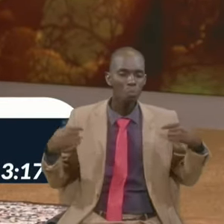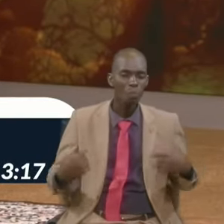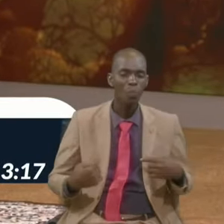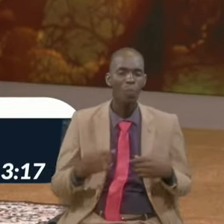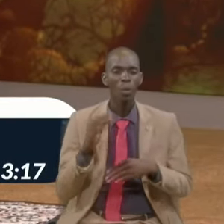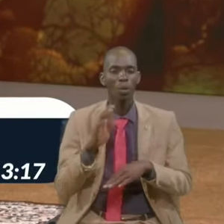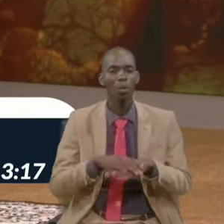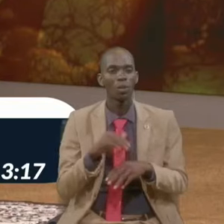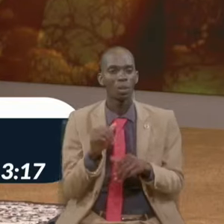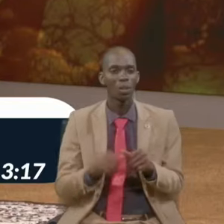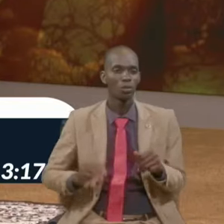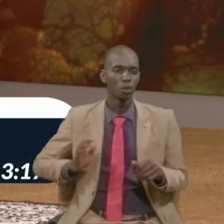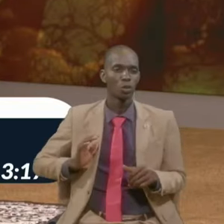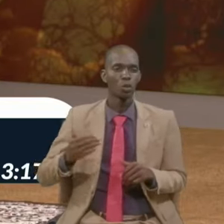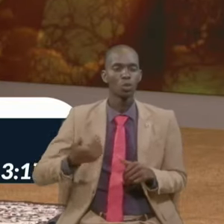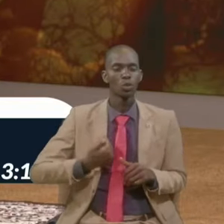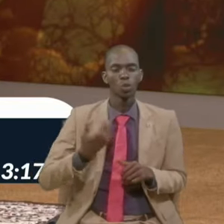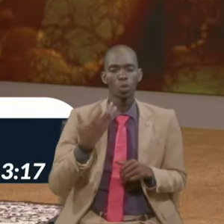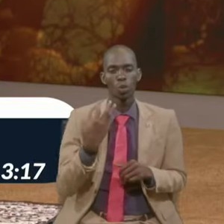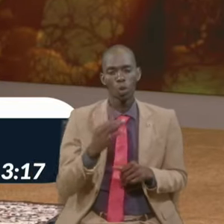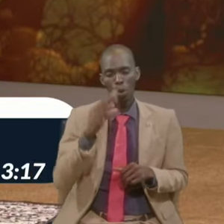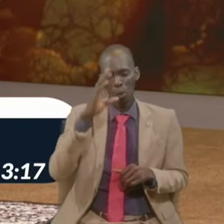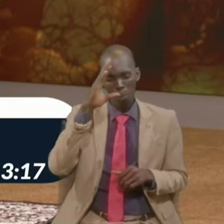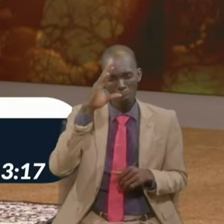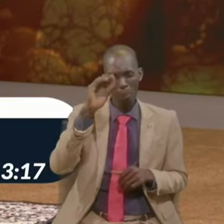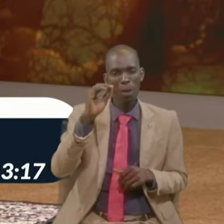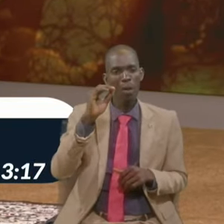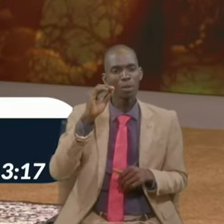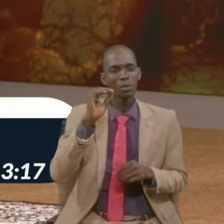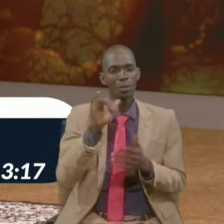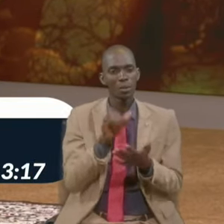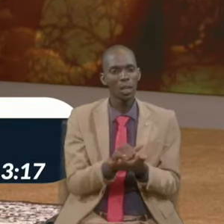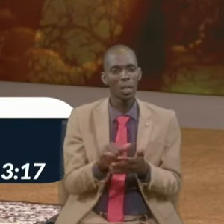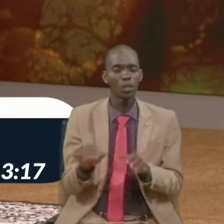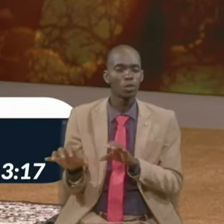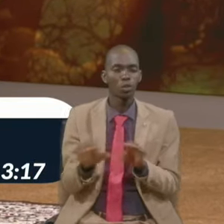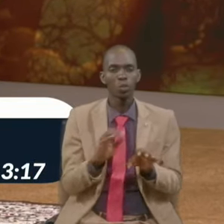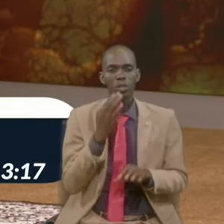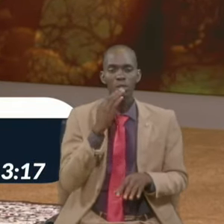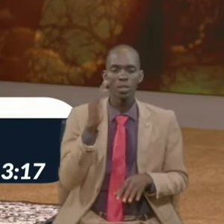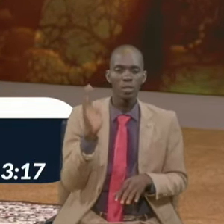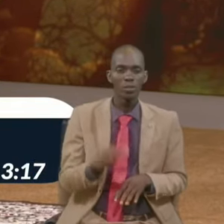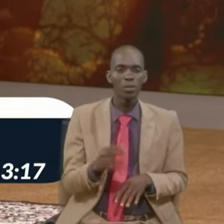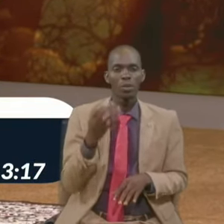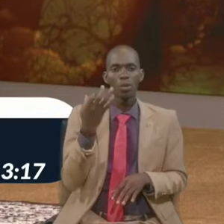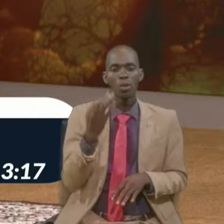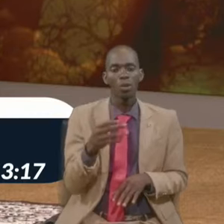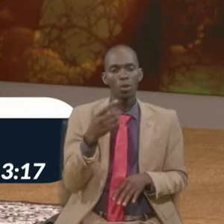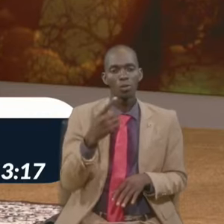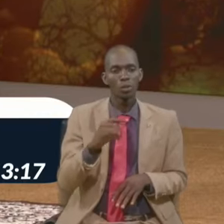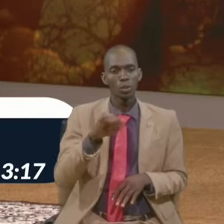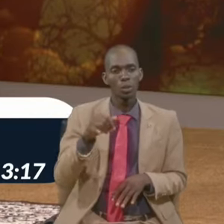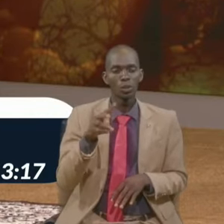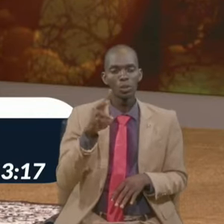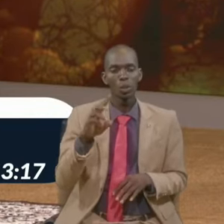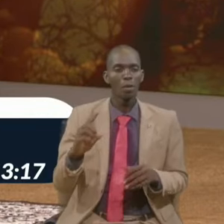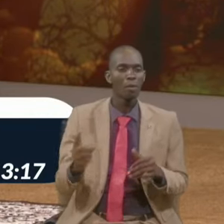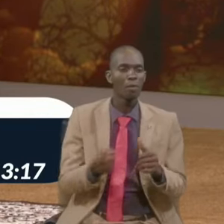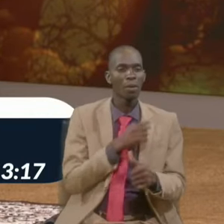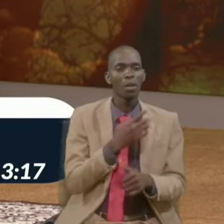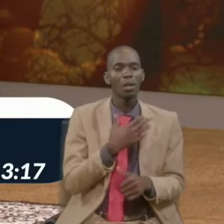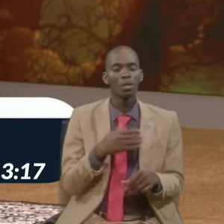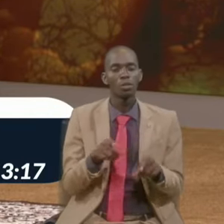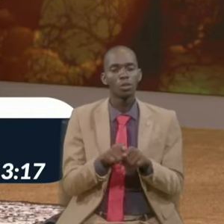of man that doeth evil, of the Jew first and also of